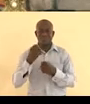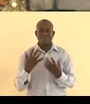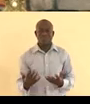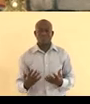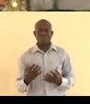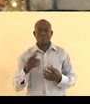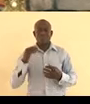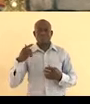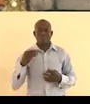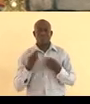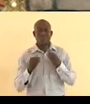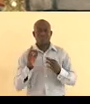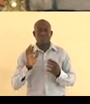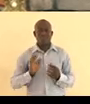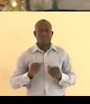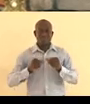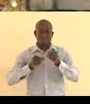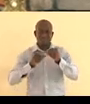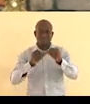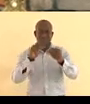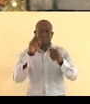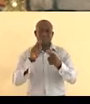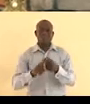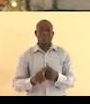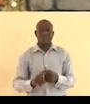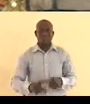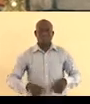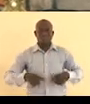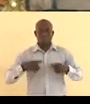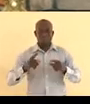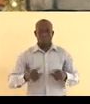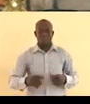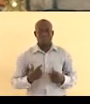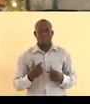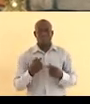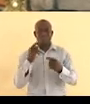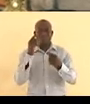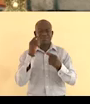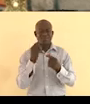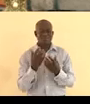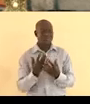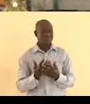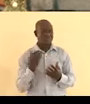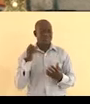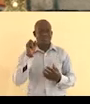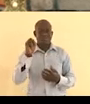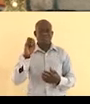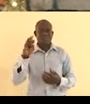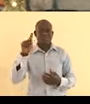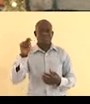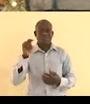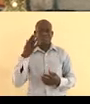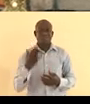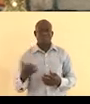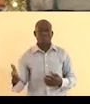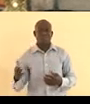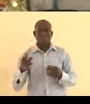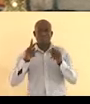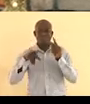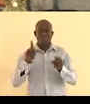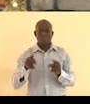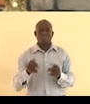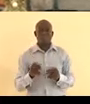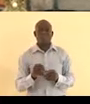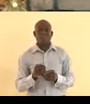if we continue to live a lie, if we continue to model things up and sort, if we sort